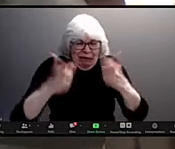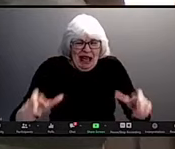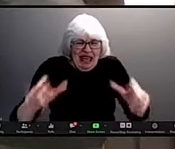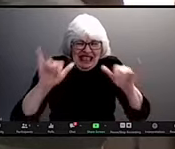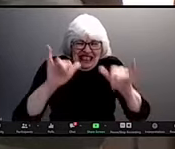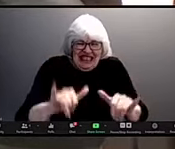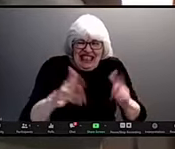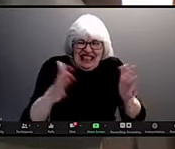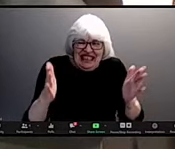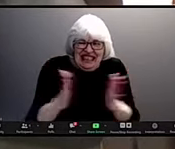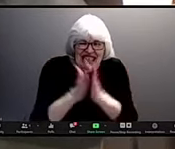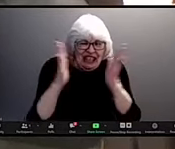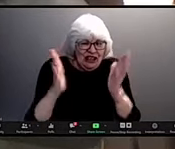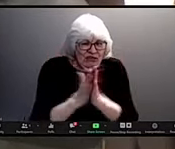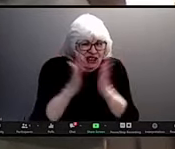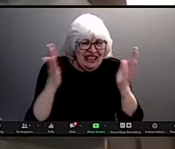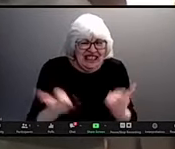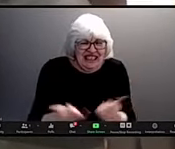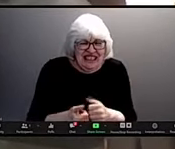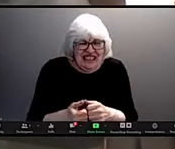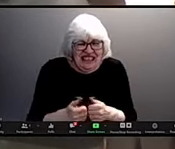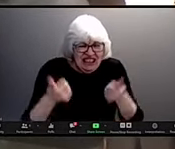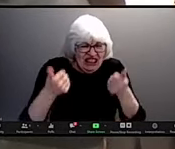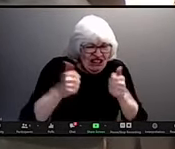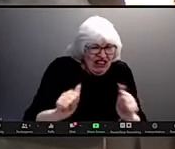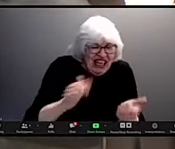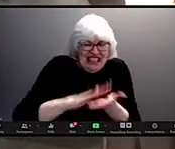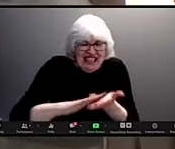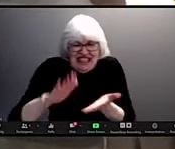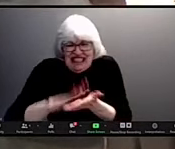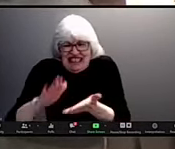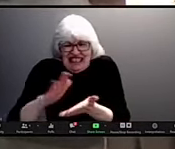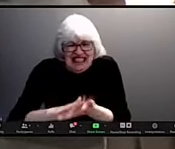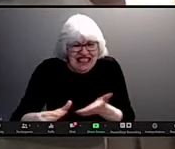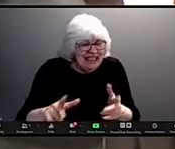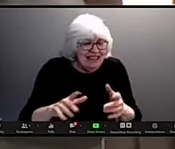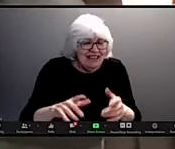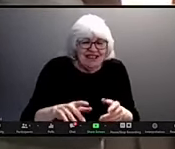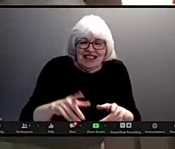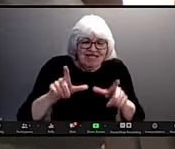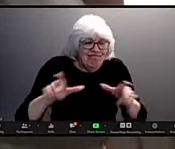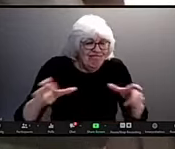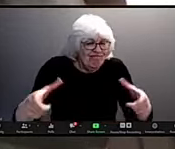them and basically make a cordon around those areas, again, to let people go back